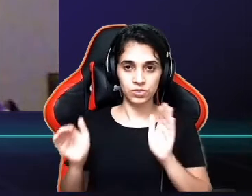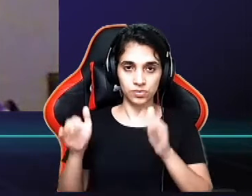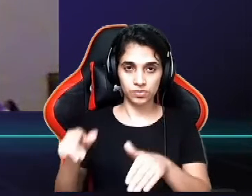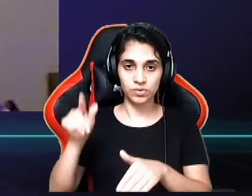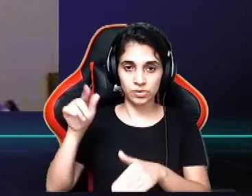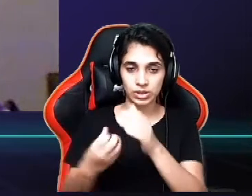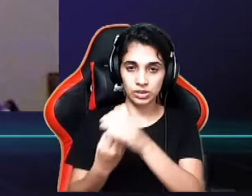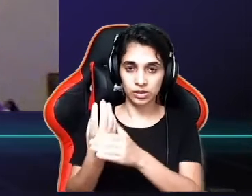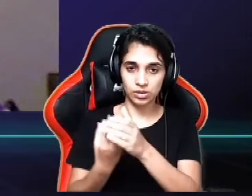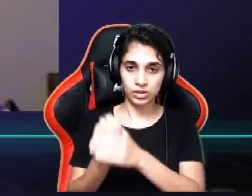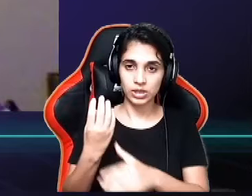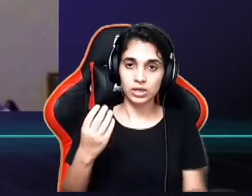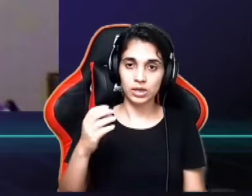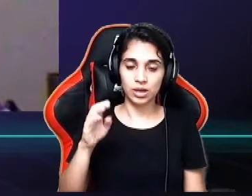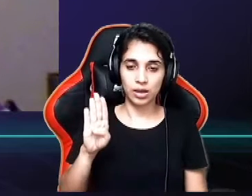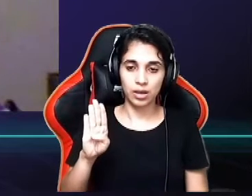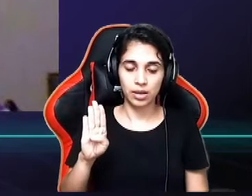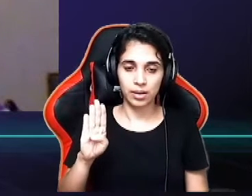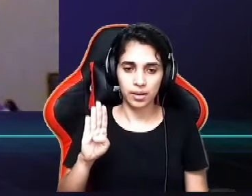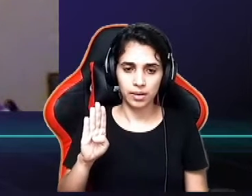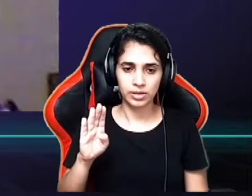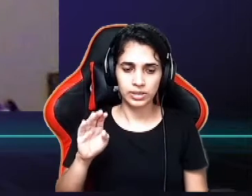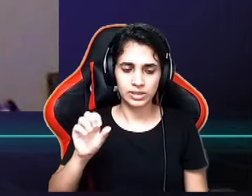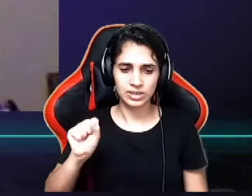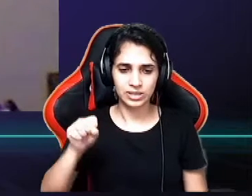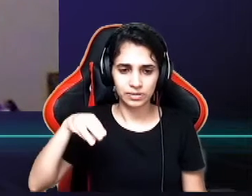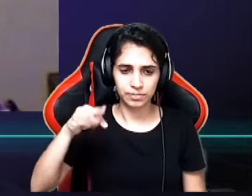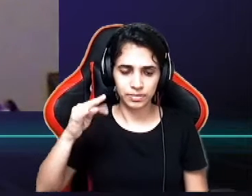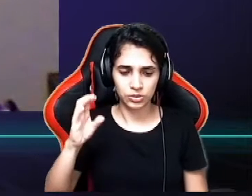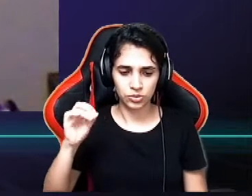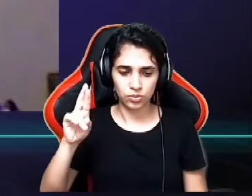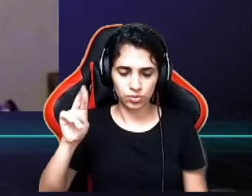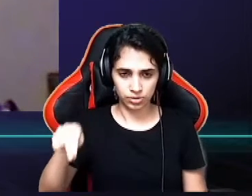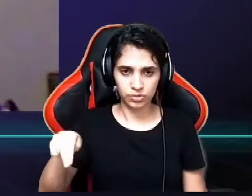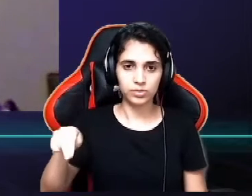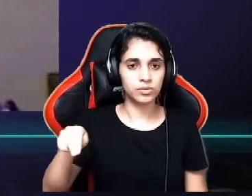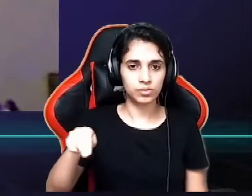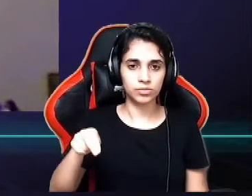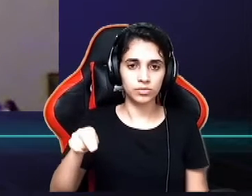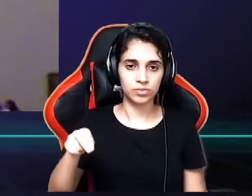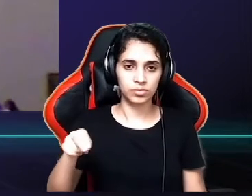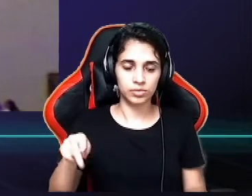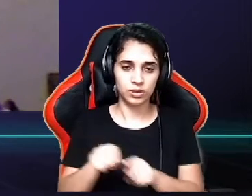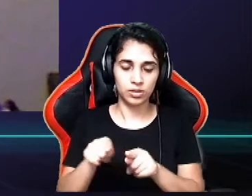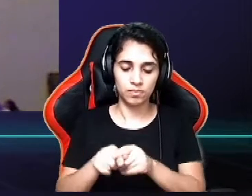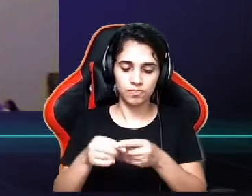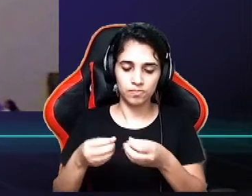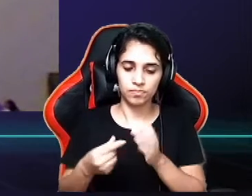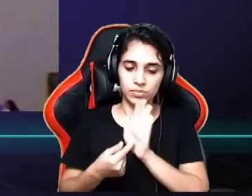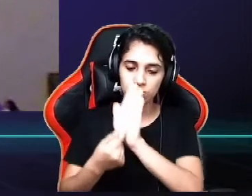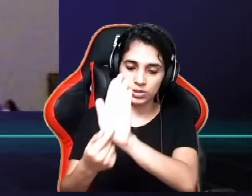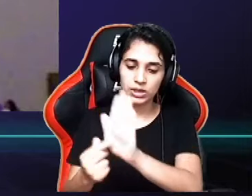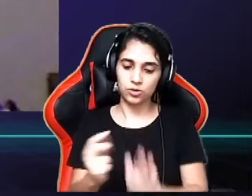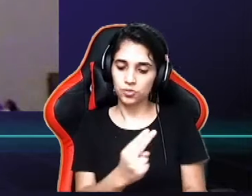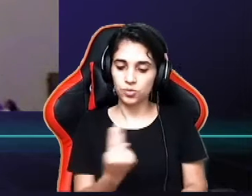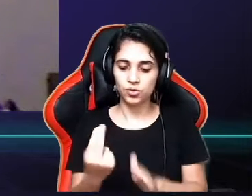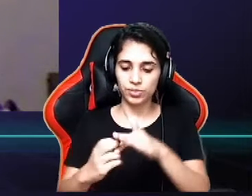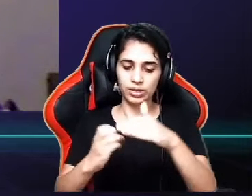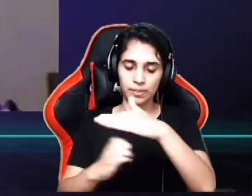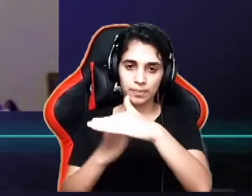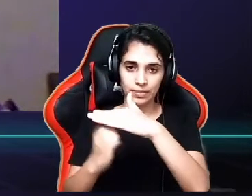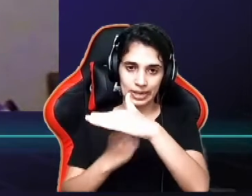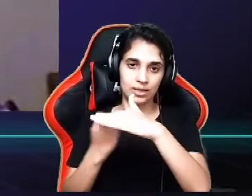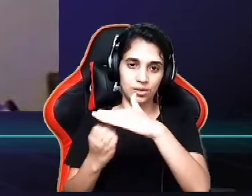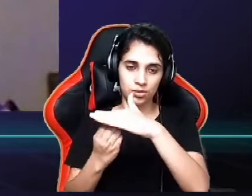uh, for a mid-core audience of gamers and bringing a bit of our meaning as